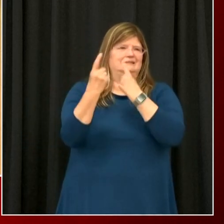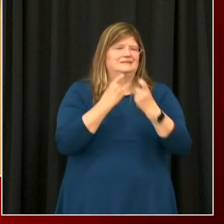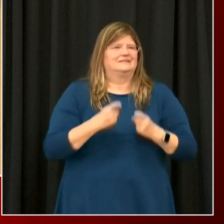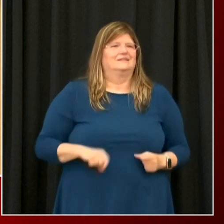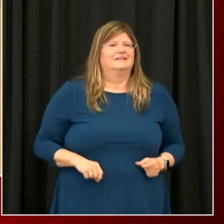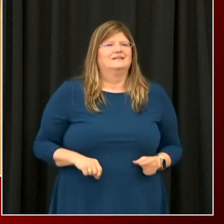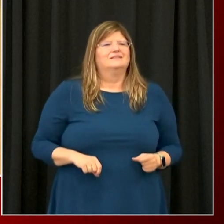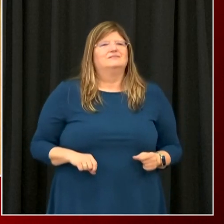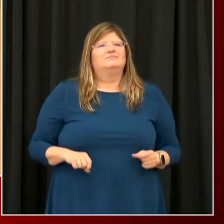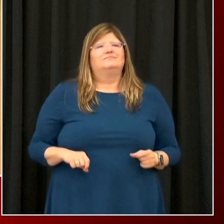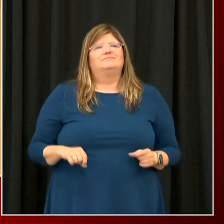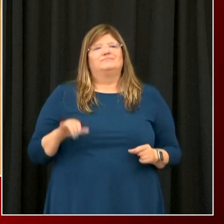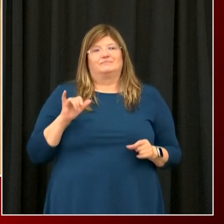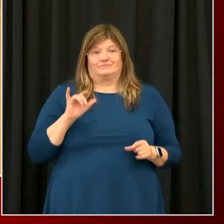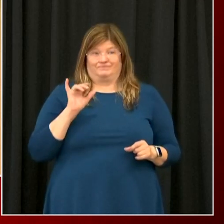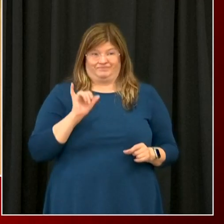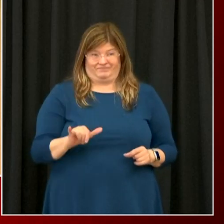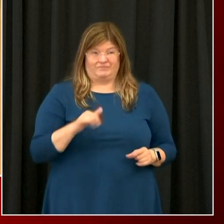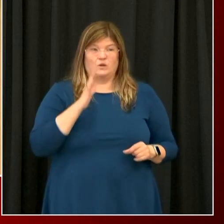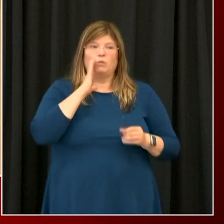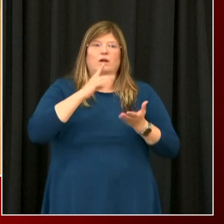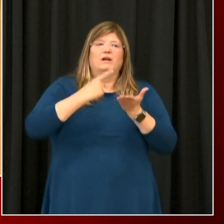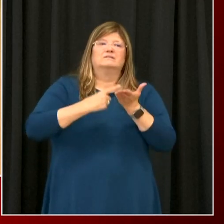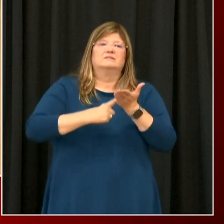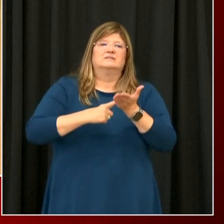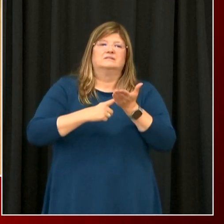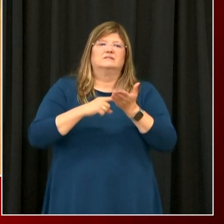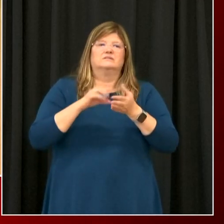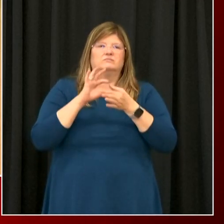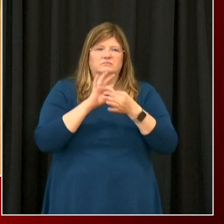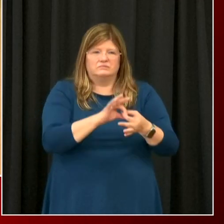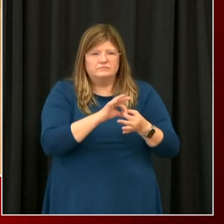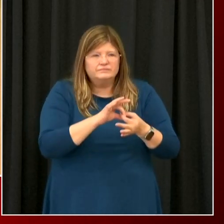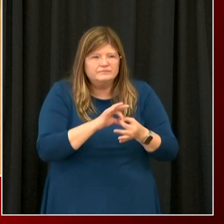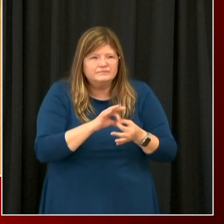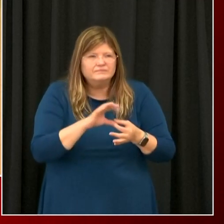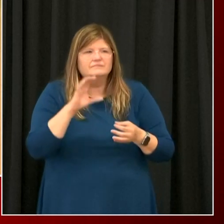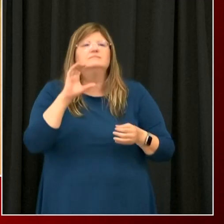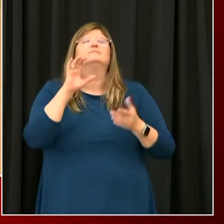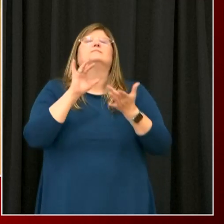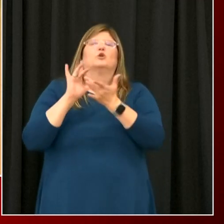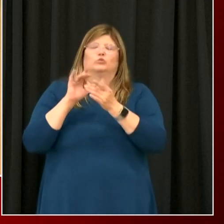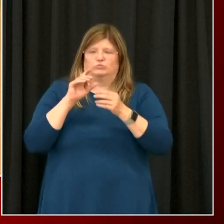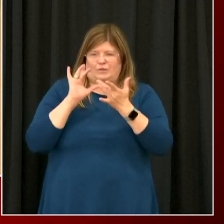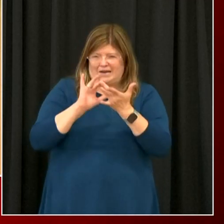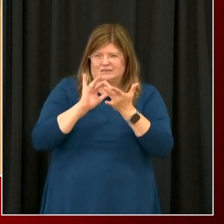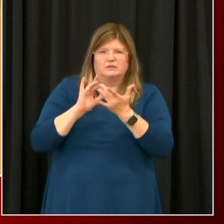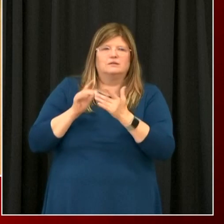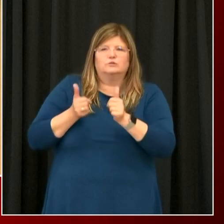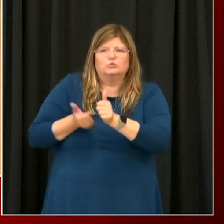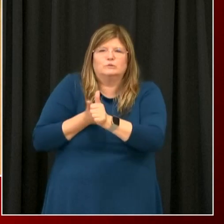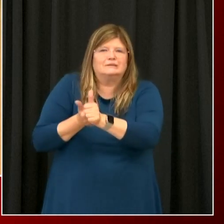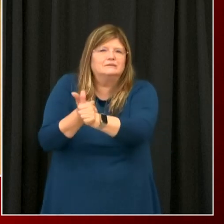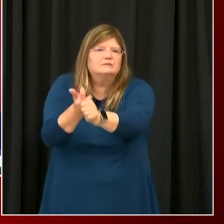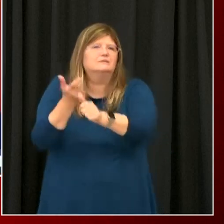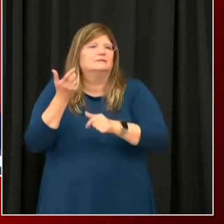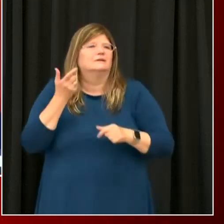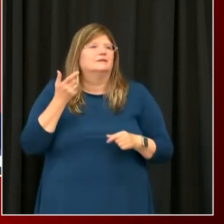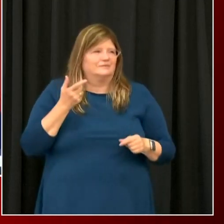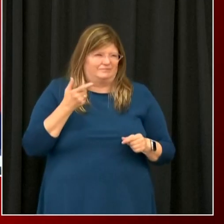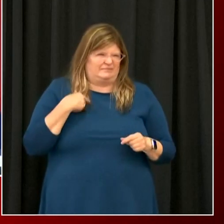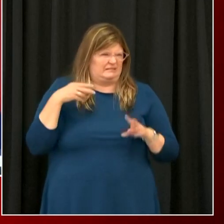also talk about a little bit more about contact tracing, which Dr. Nesbitt already mentioned as part of